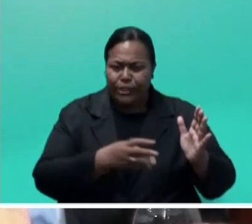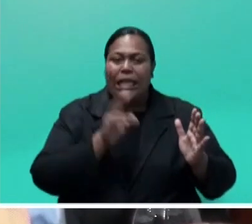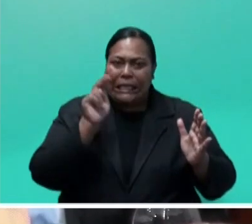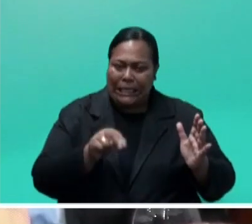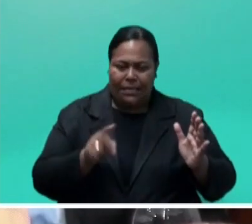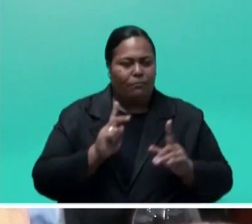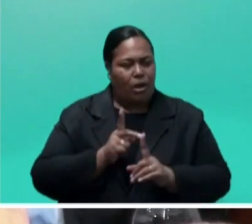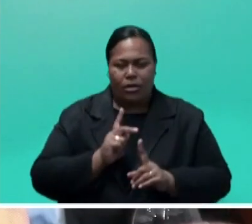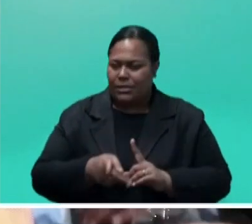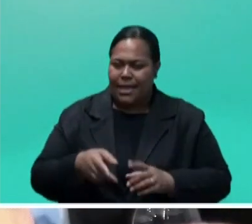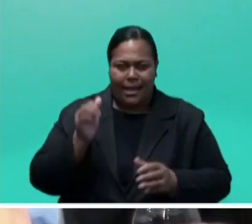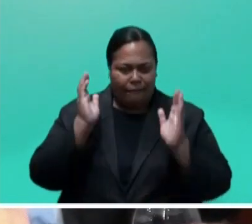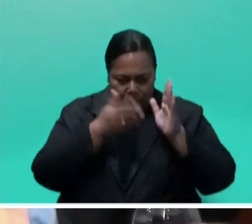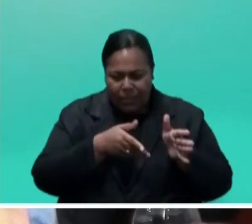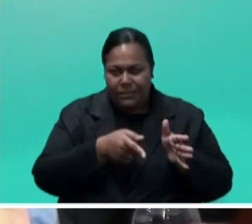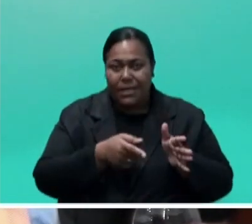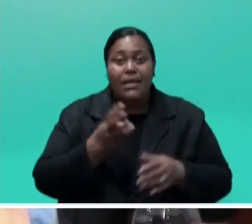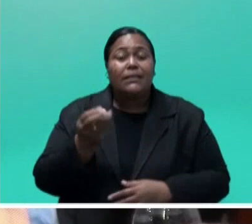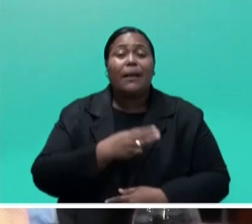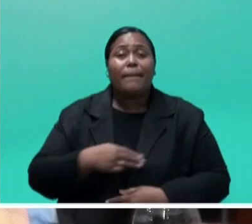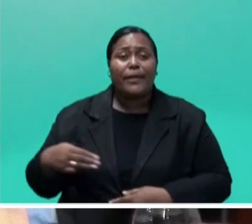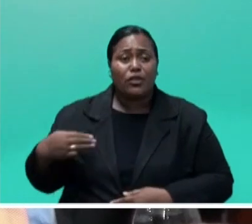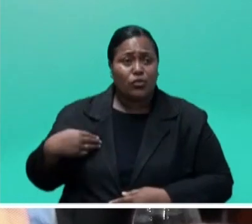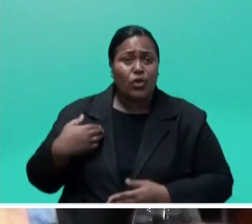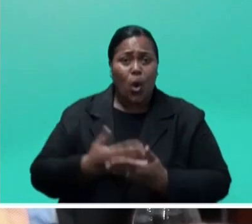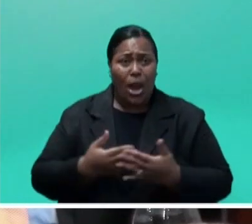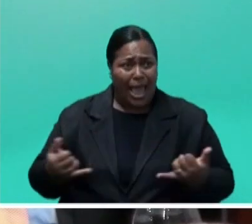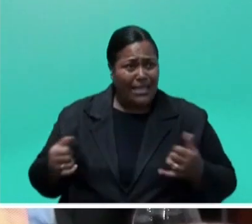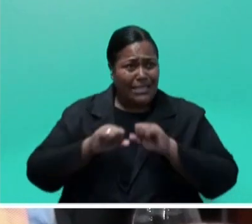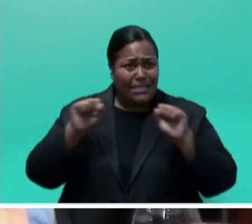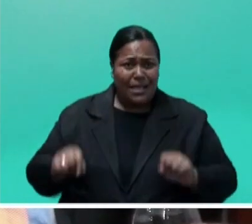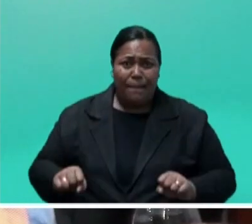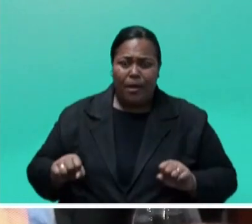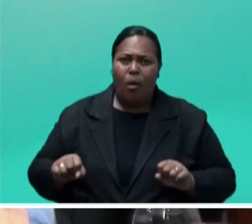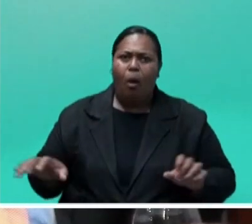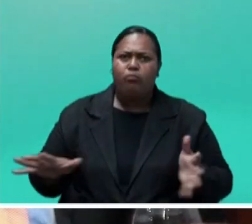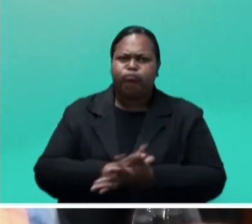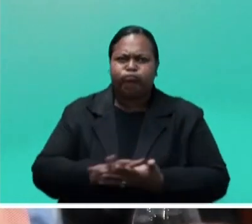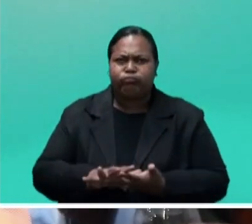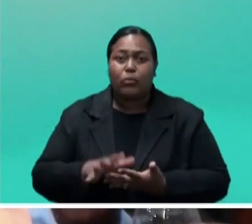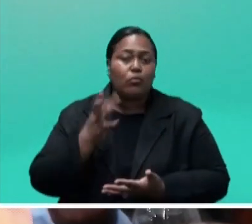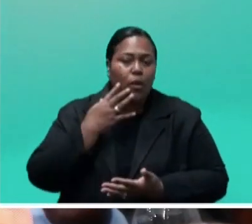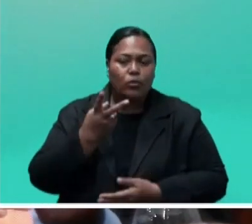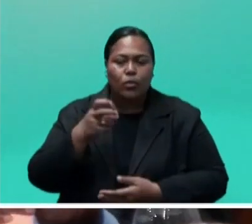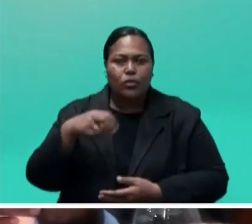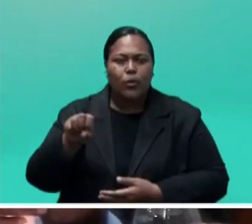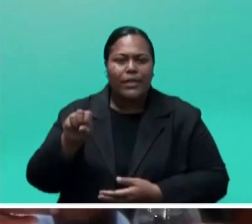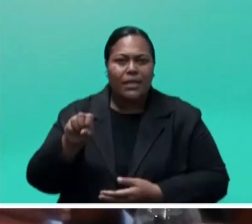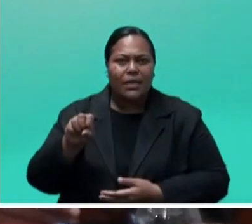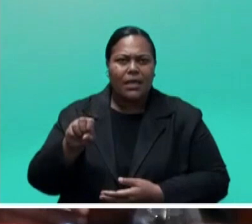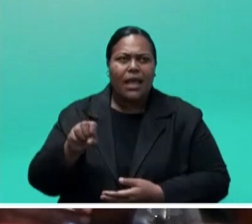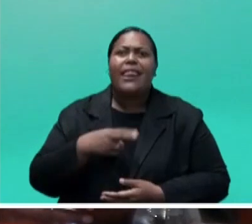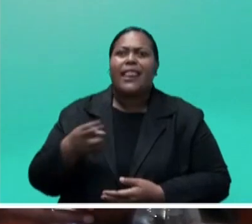attention. Some of the Ministry's online systems crashed in the year 2020, and some processes were reverted back